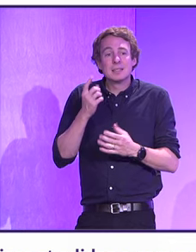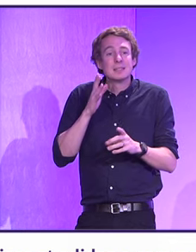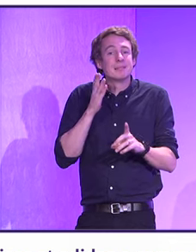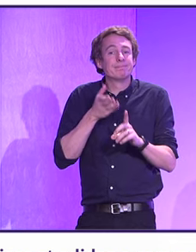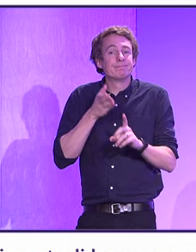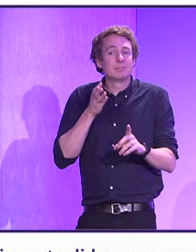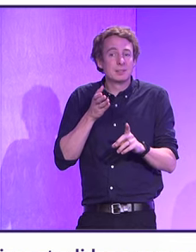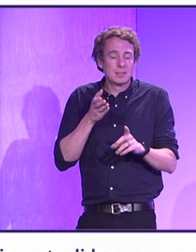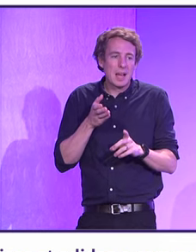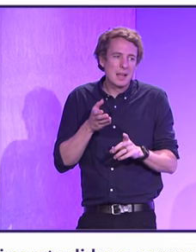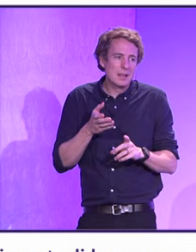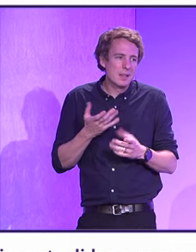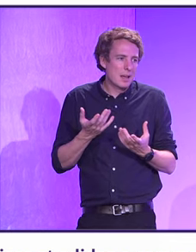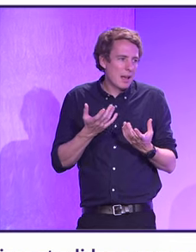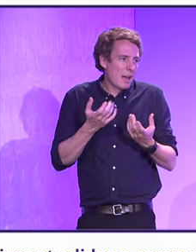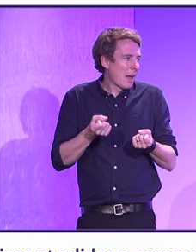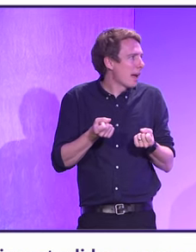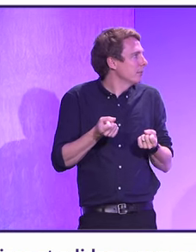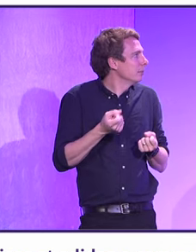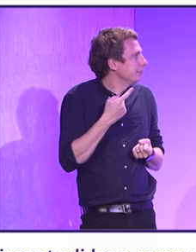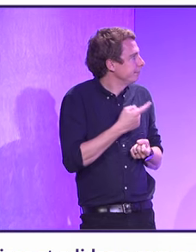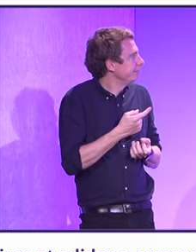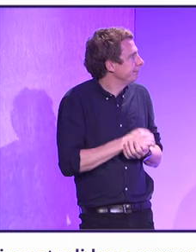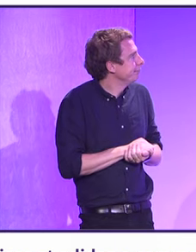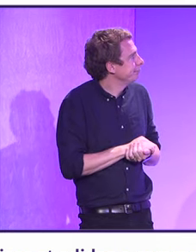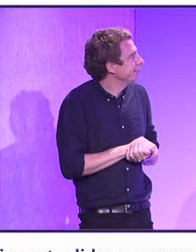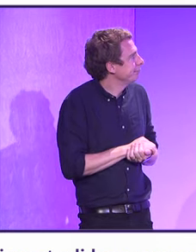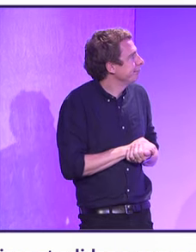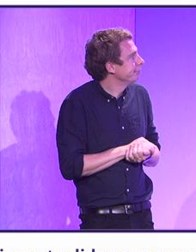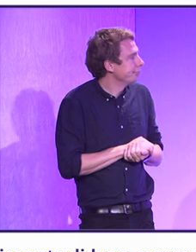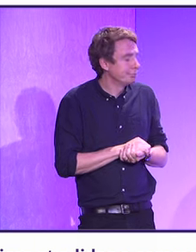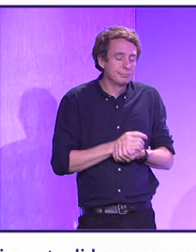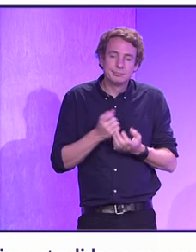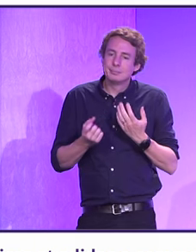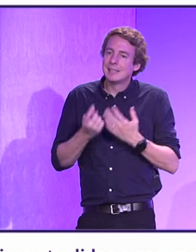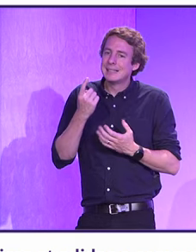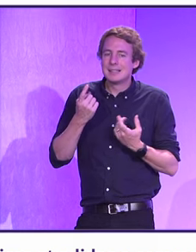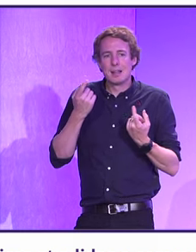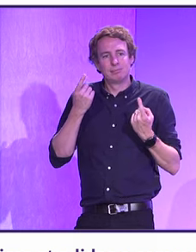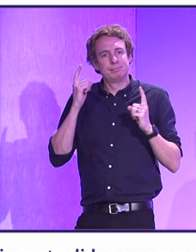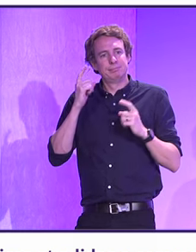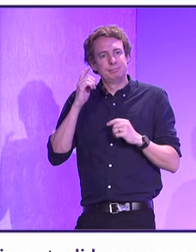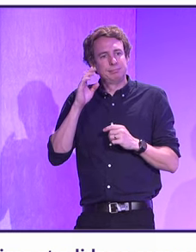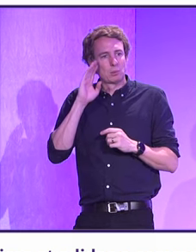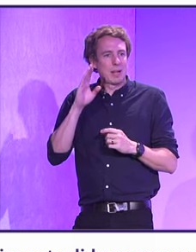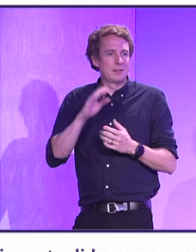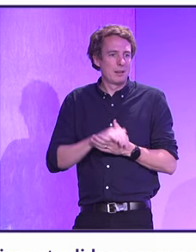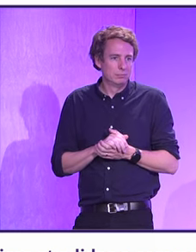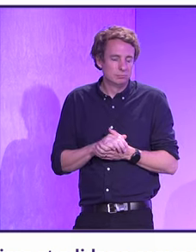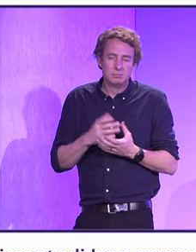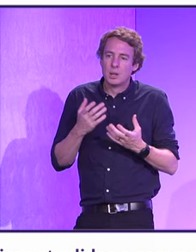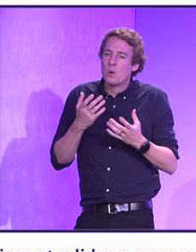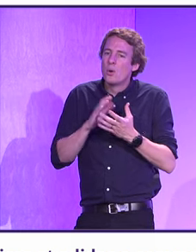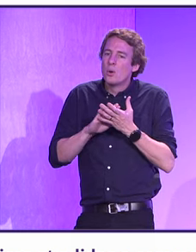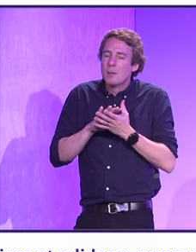it qualifies, it's a major one. We have the instant commander role. And this is the person that will, we have a whole